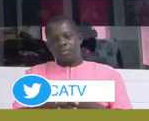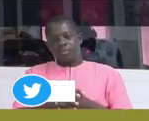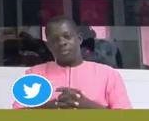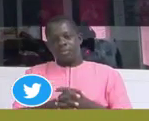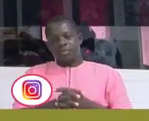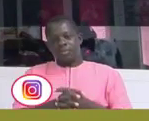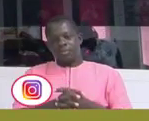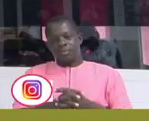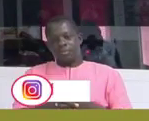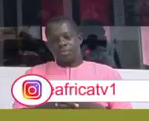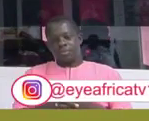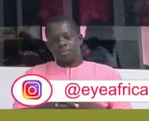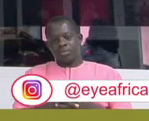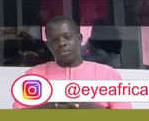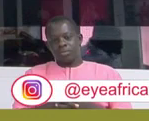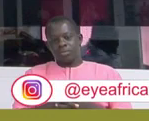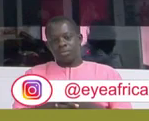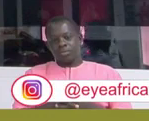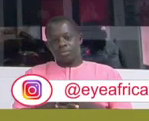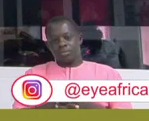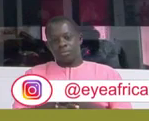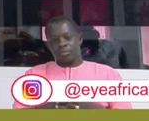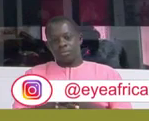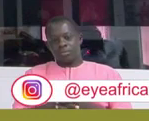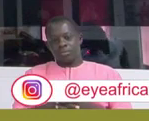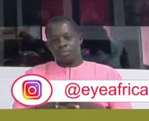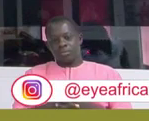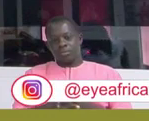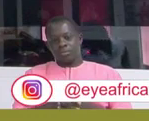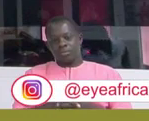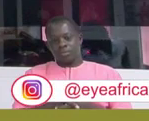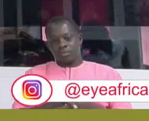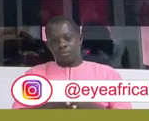President still give them time to interpret.